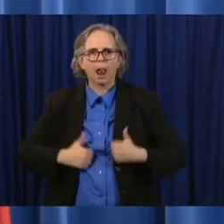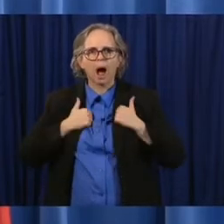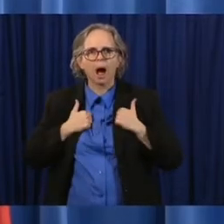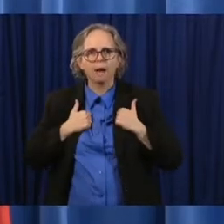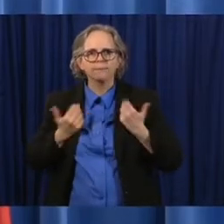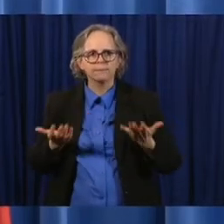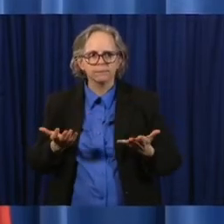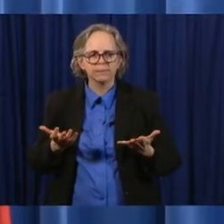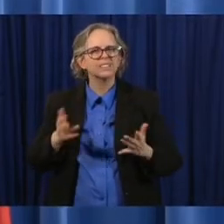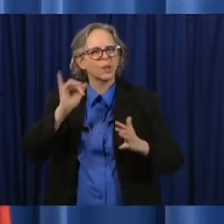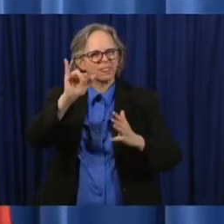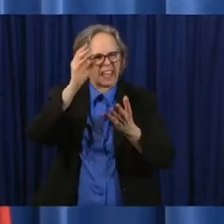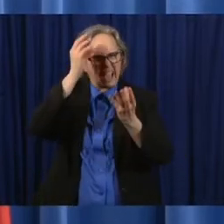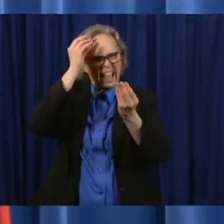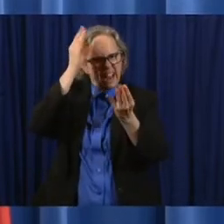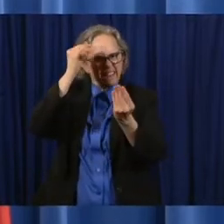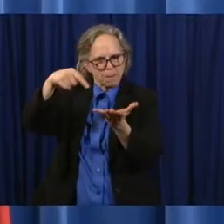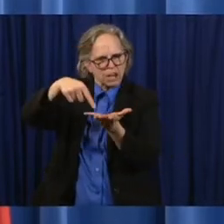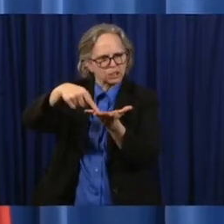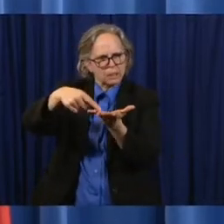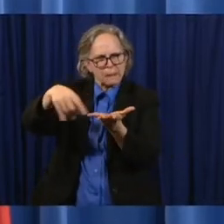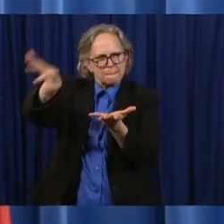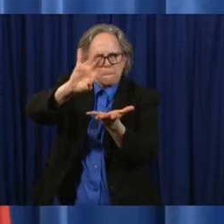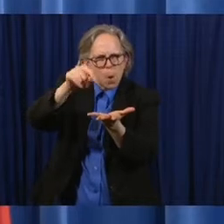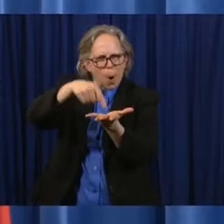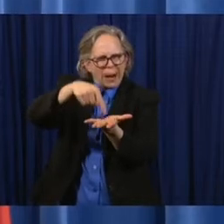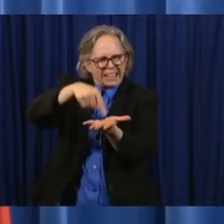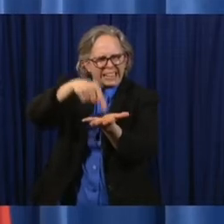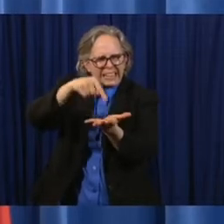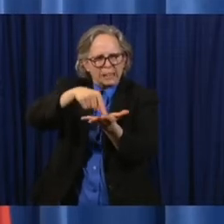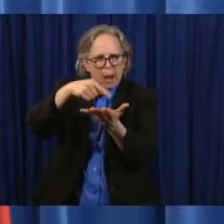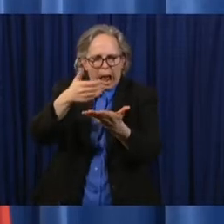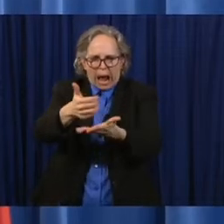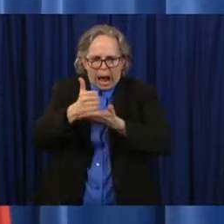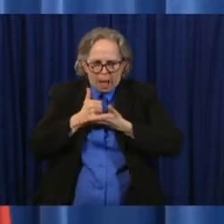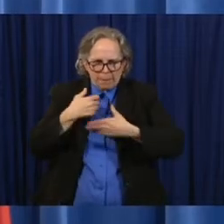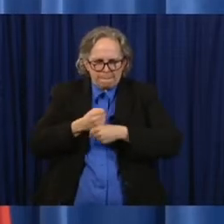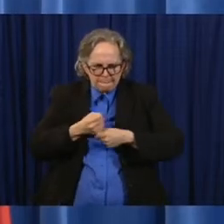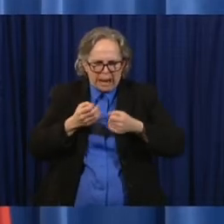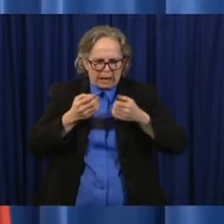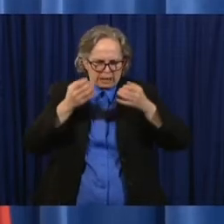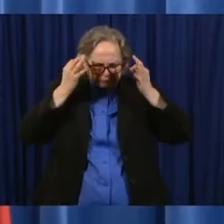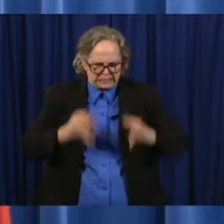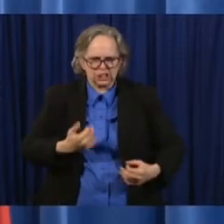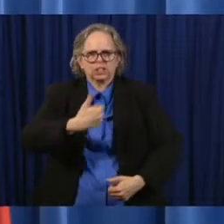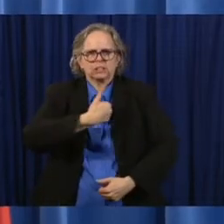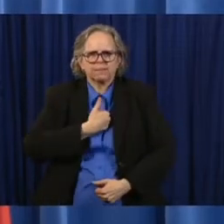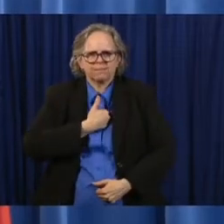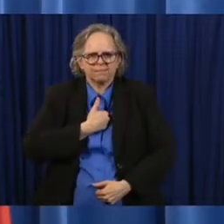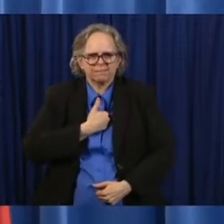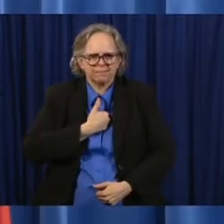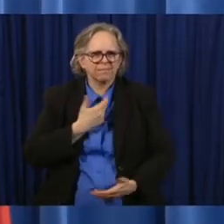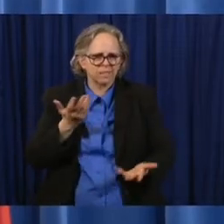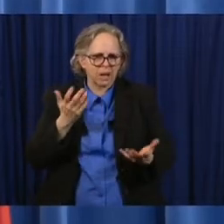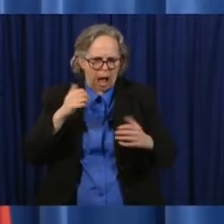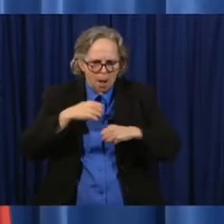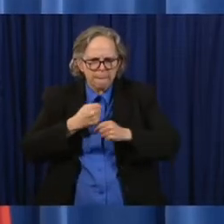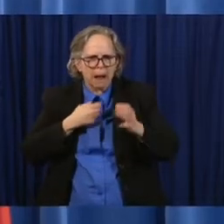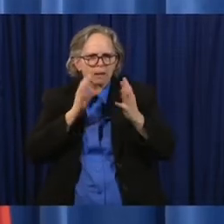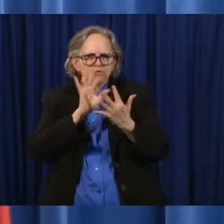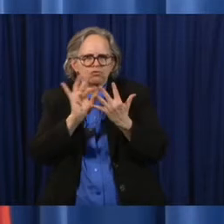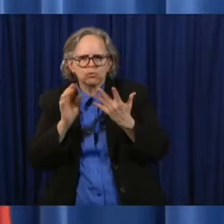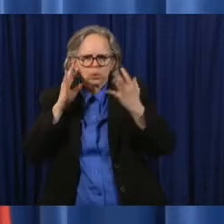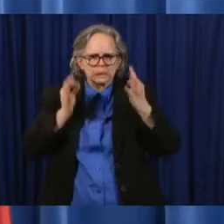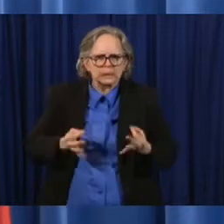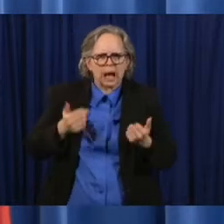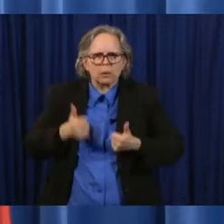that person might want for themselves. So this is an individual choice. This is trying to inform that